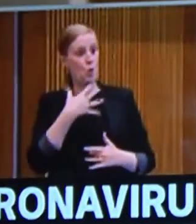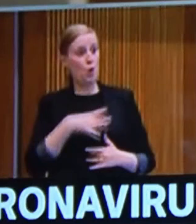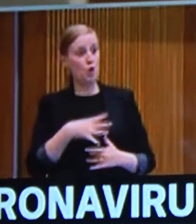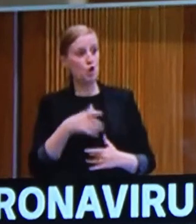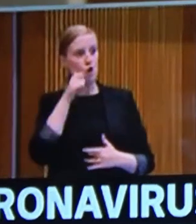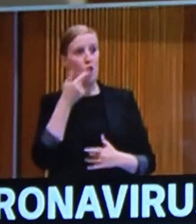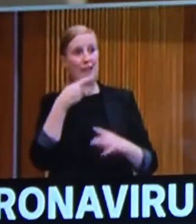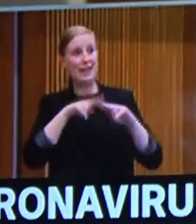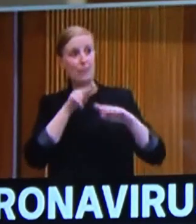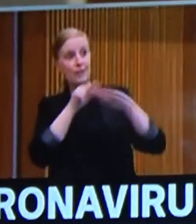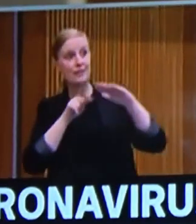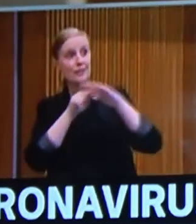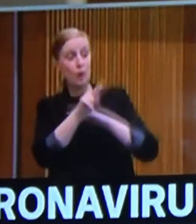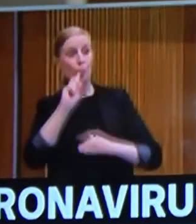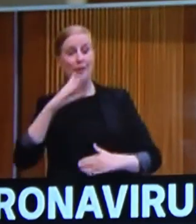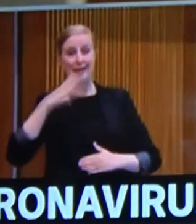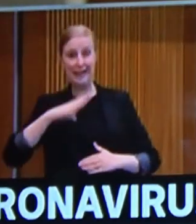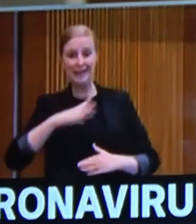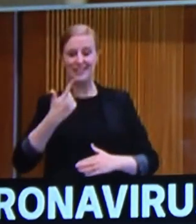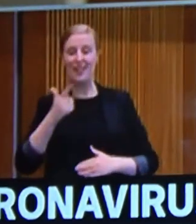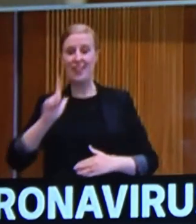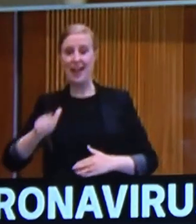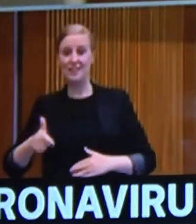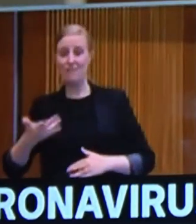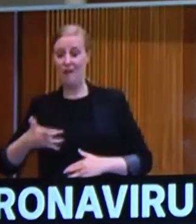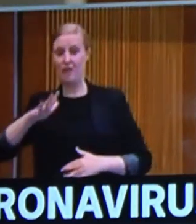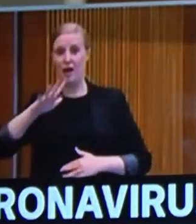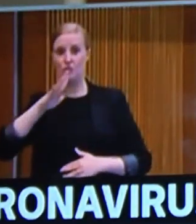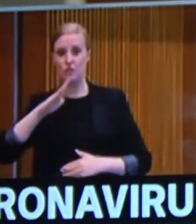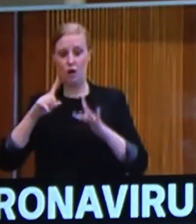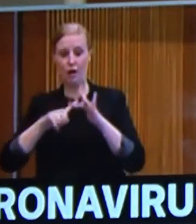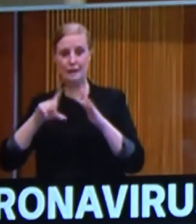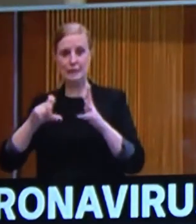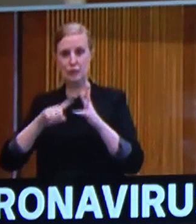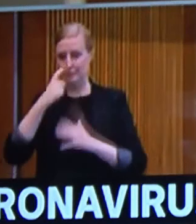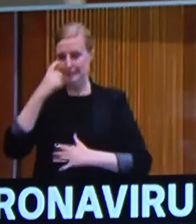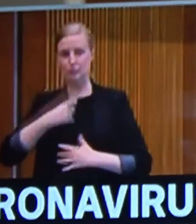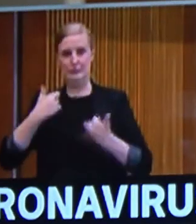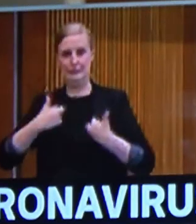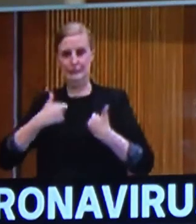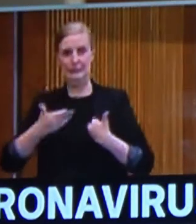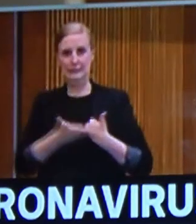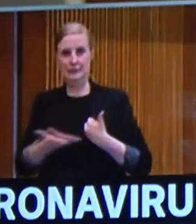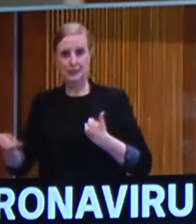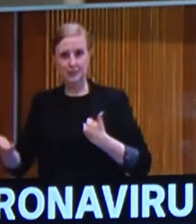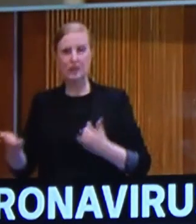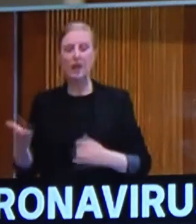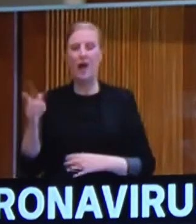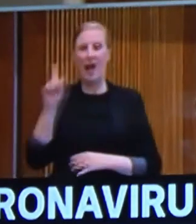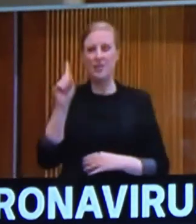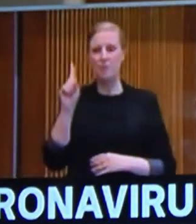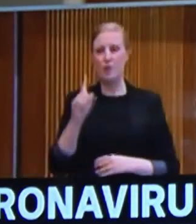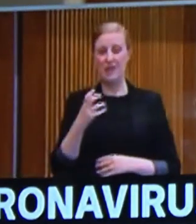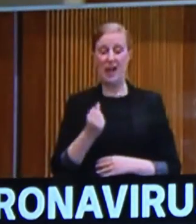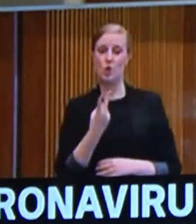We are just over 20 at the moment, and we've talked about building capacity whilst containing. So that another way to describe